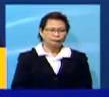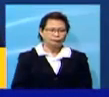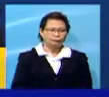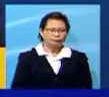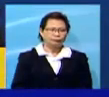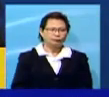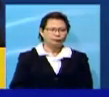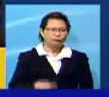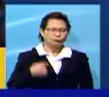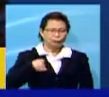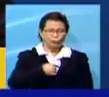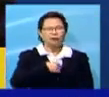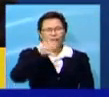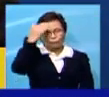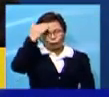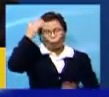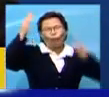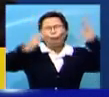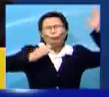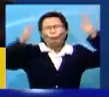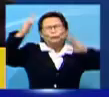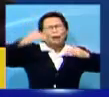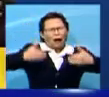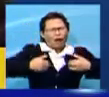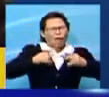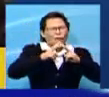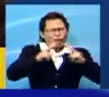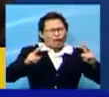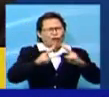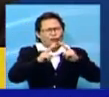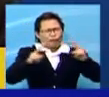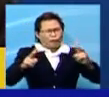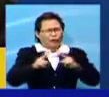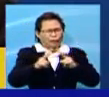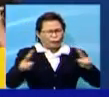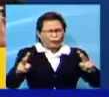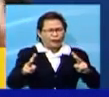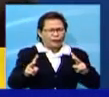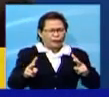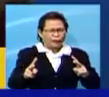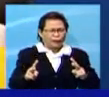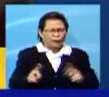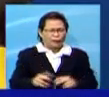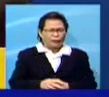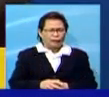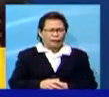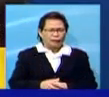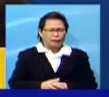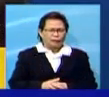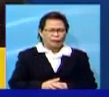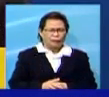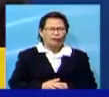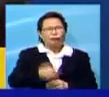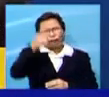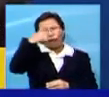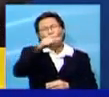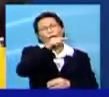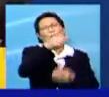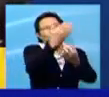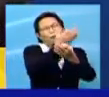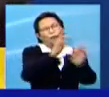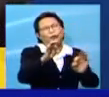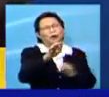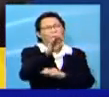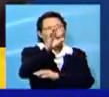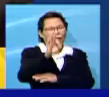we realize that Malaysia has a very, very big vision about to build up the digital free trade zone. And this